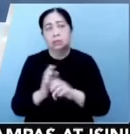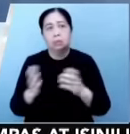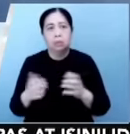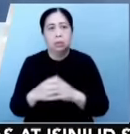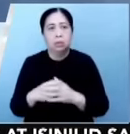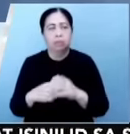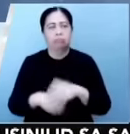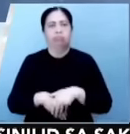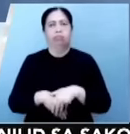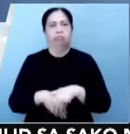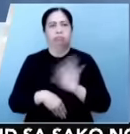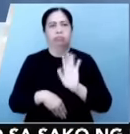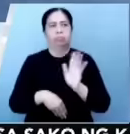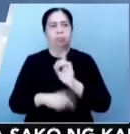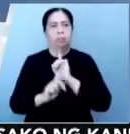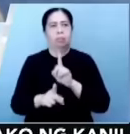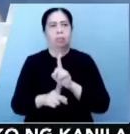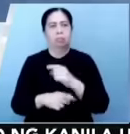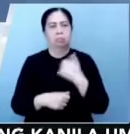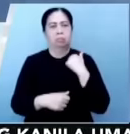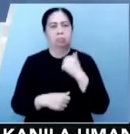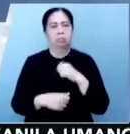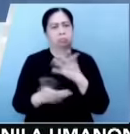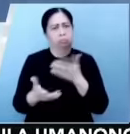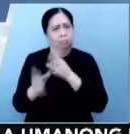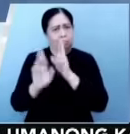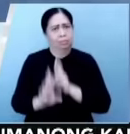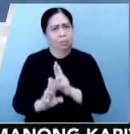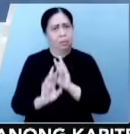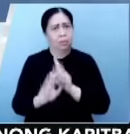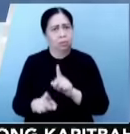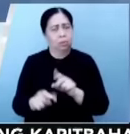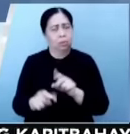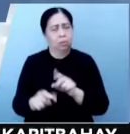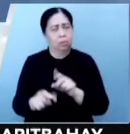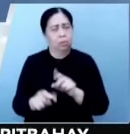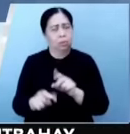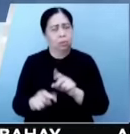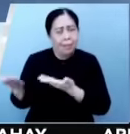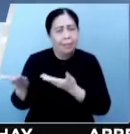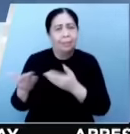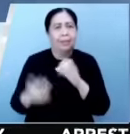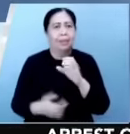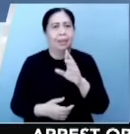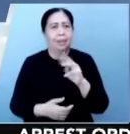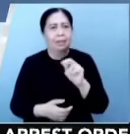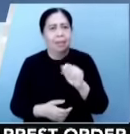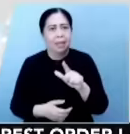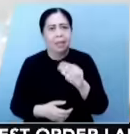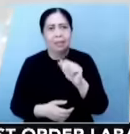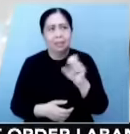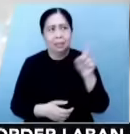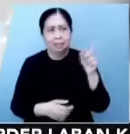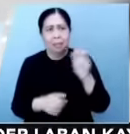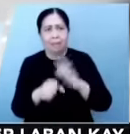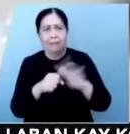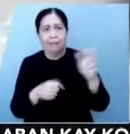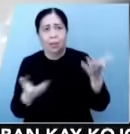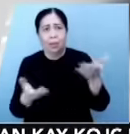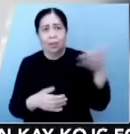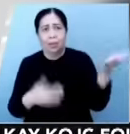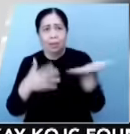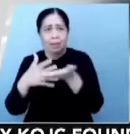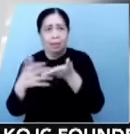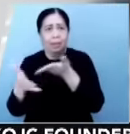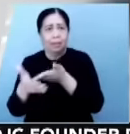his right to self-incrimination, we have to respect that also kasi meron na po siyang criminal case na ifinile sa kanya ng DOJ. Ang